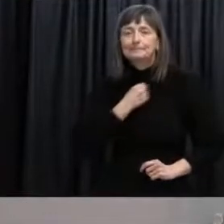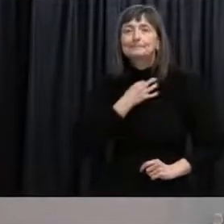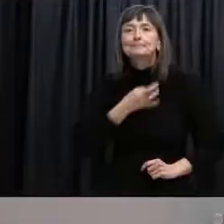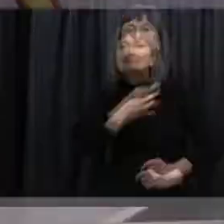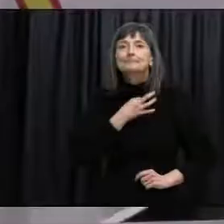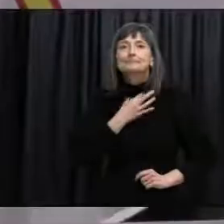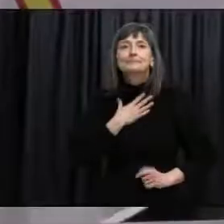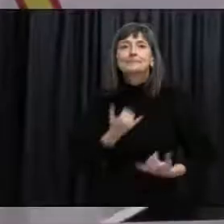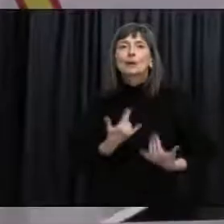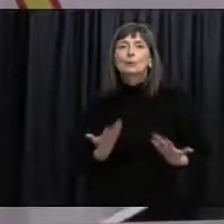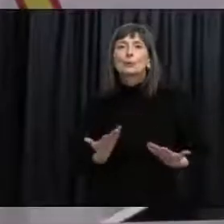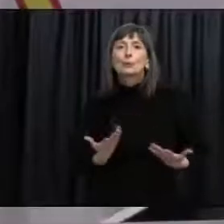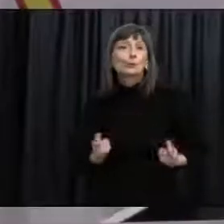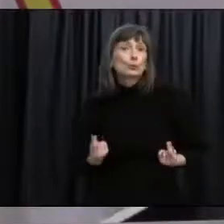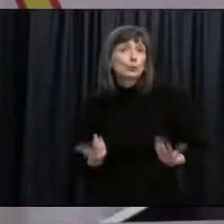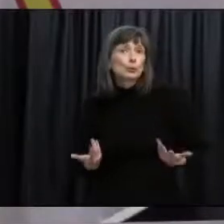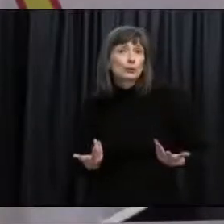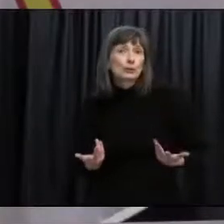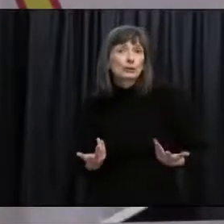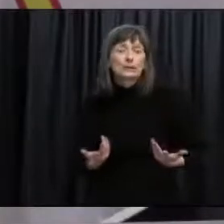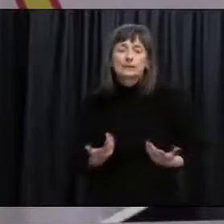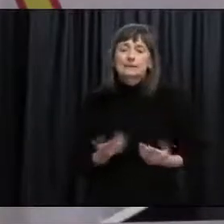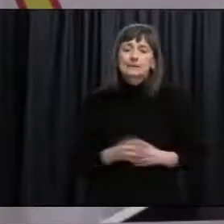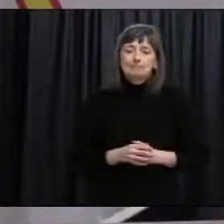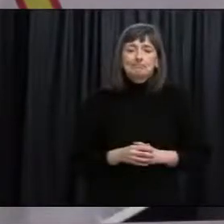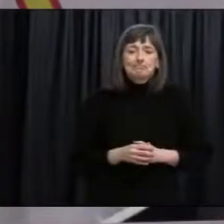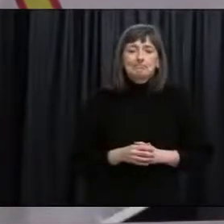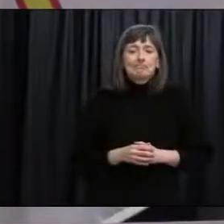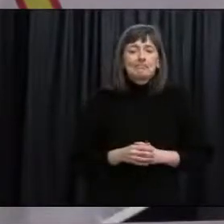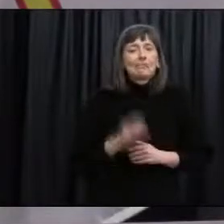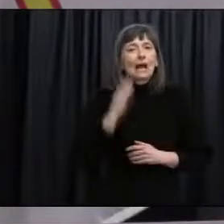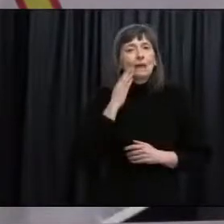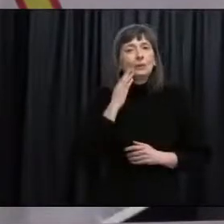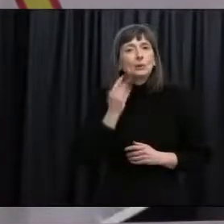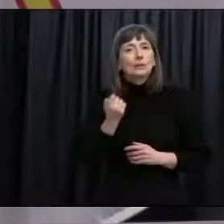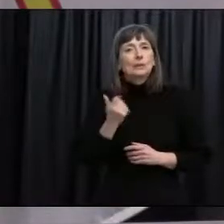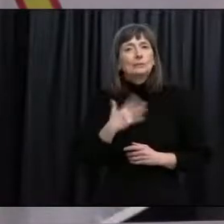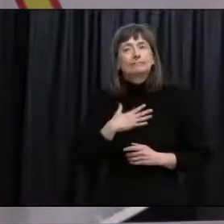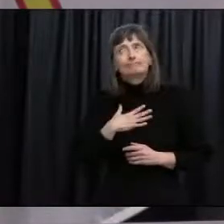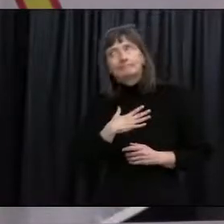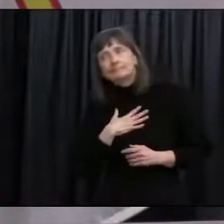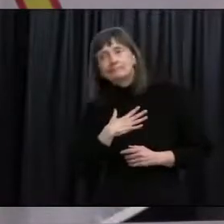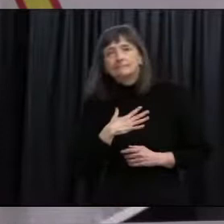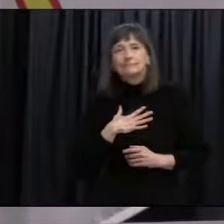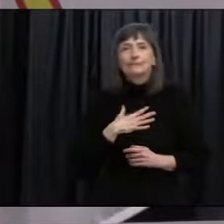Certainly, it's a lot of news to get. It's a very,